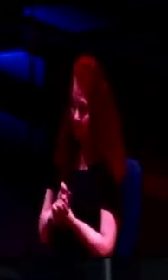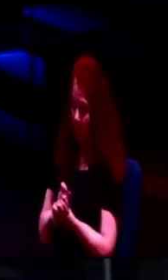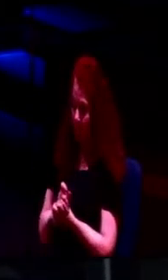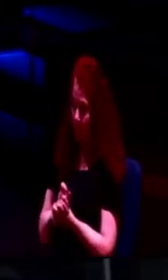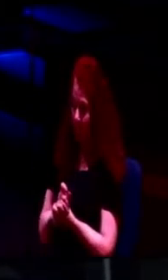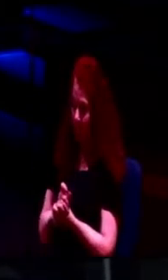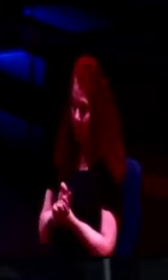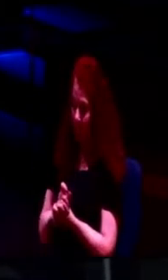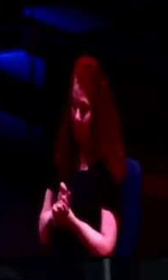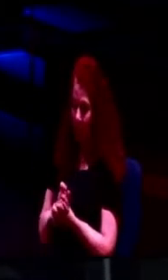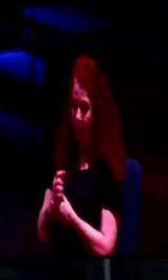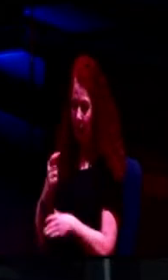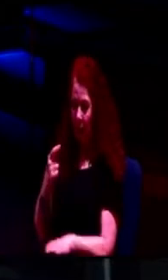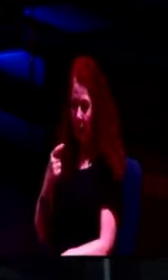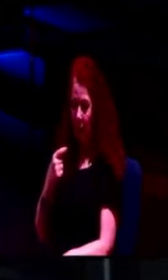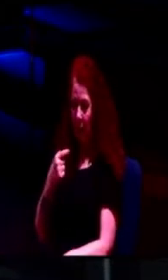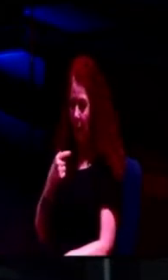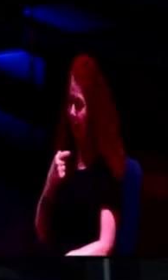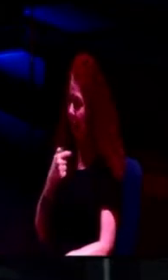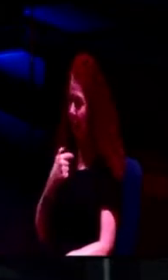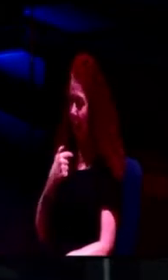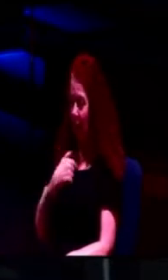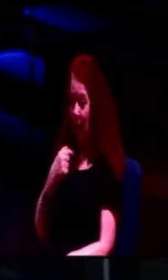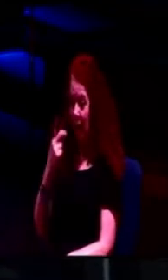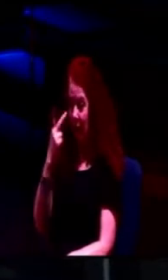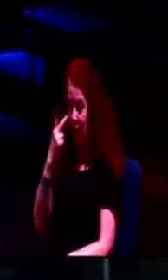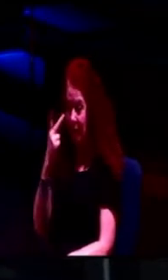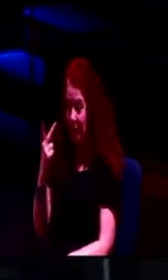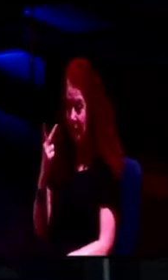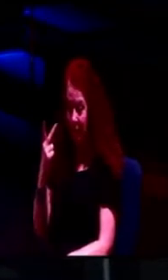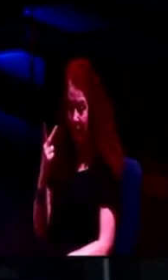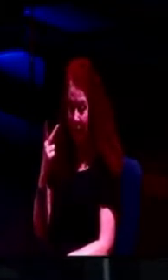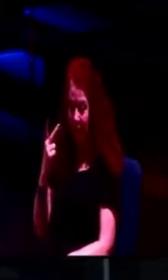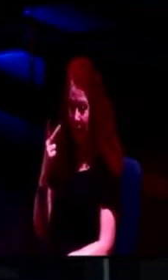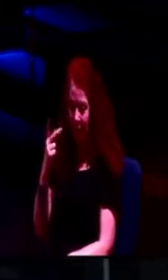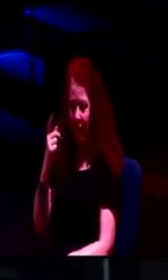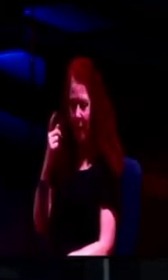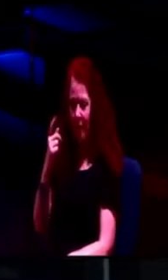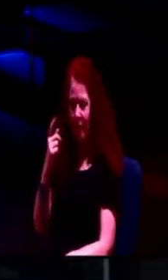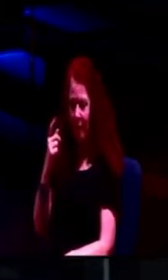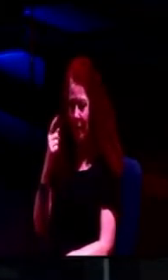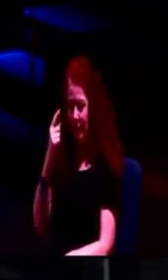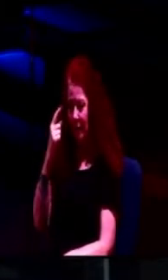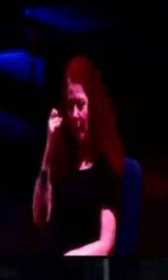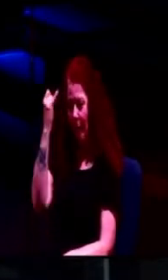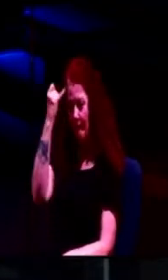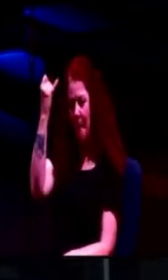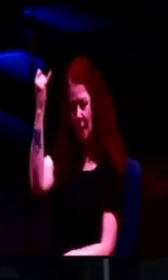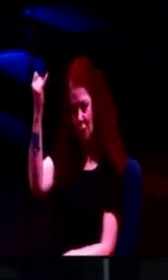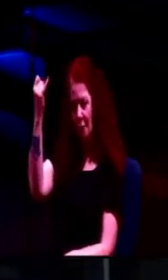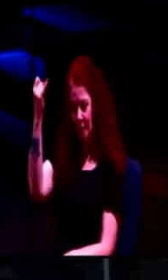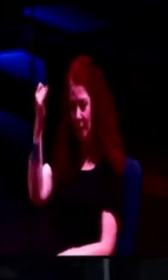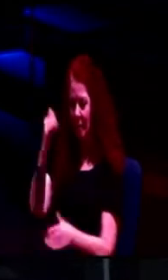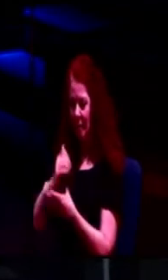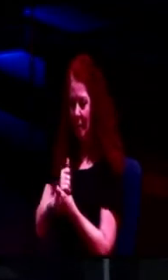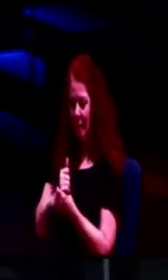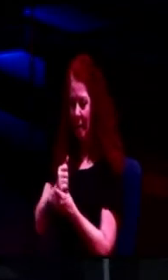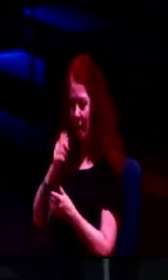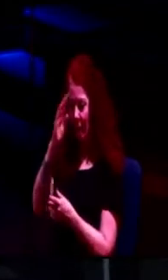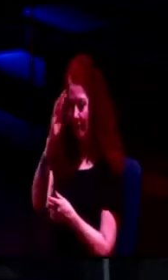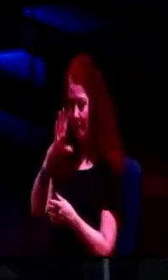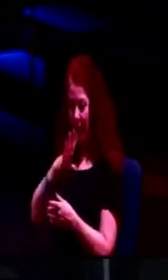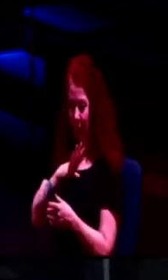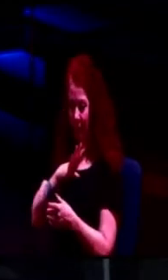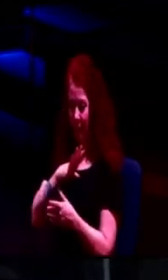I can just picture this guy being giddy with excitement. He found this treasure. His heart was in it. When he found his treasure, he captured it with his heart, and it moved him